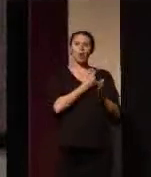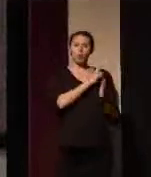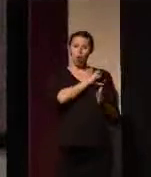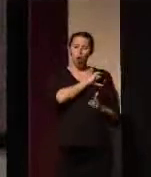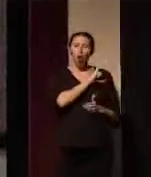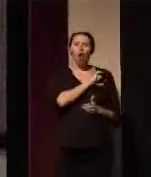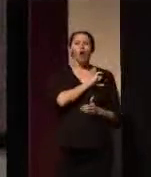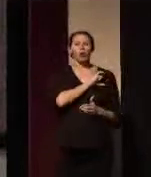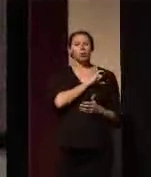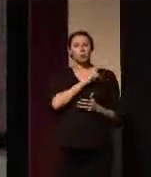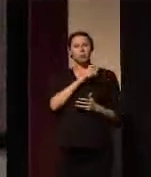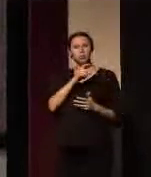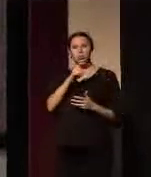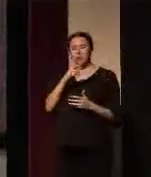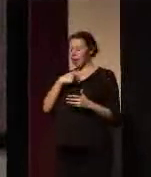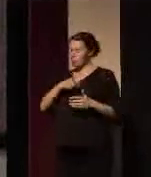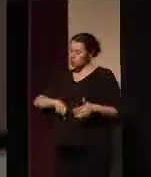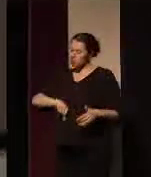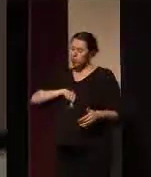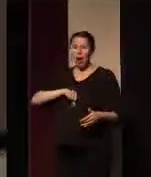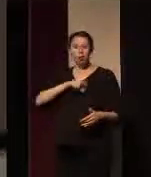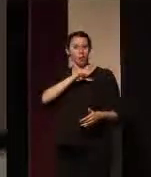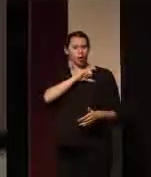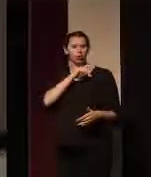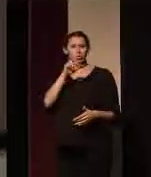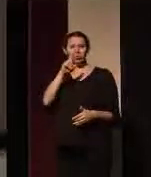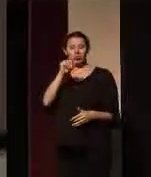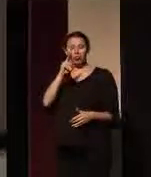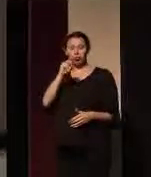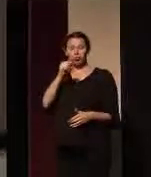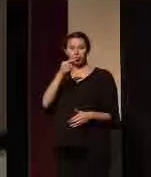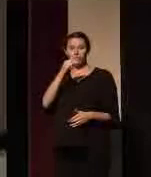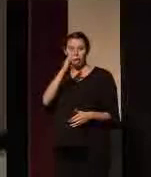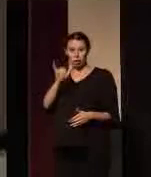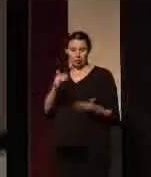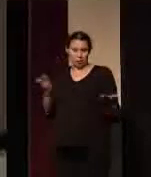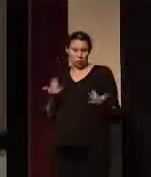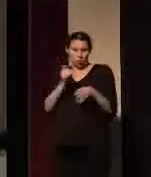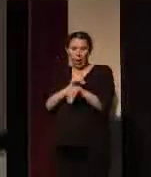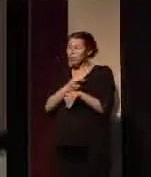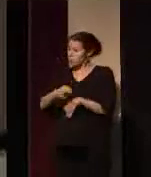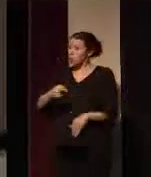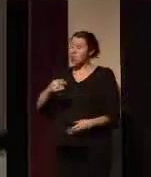very proud of Officer Runji for being here tonight. This is a brave man to come out.